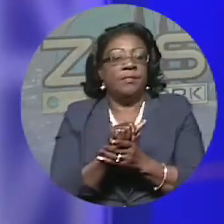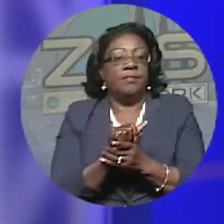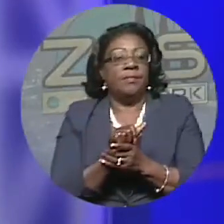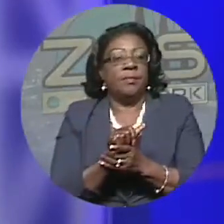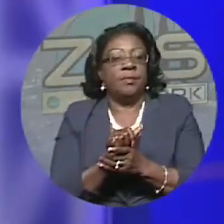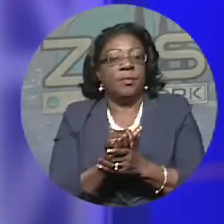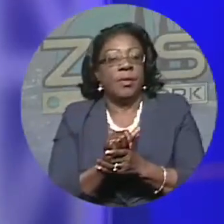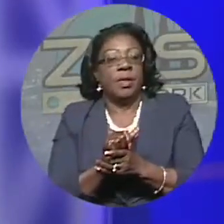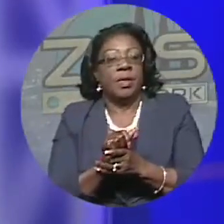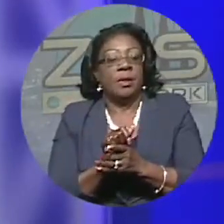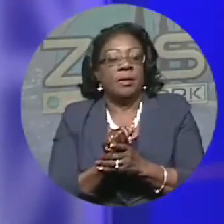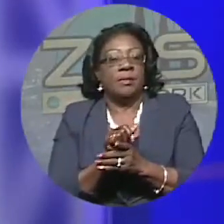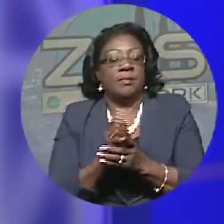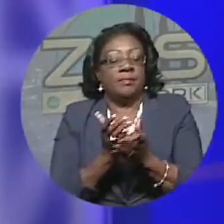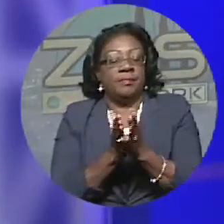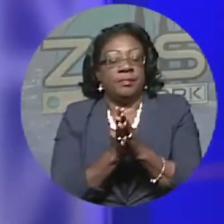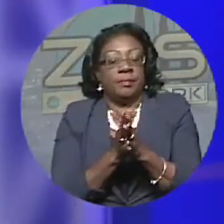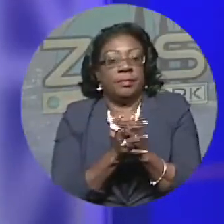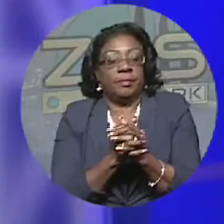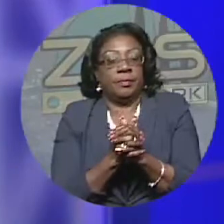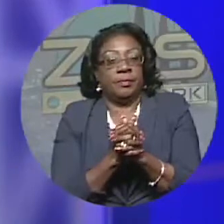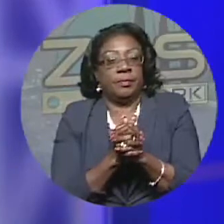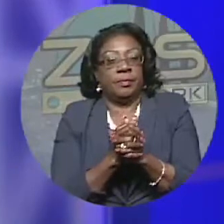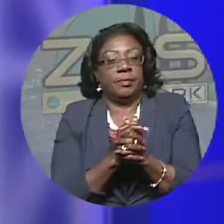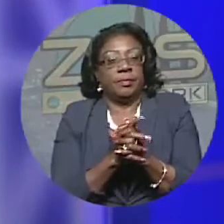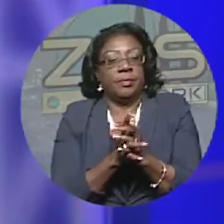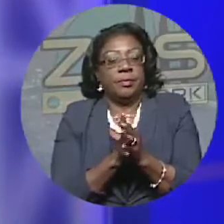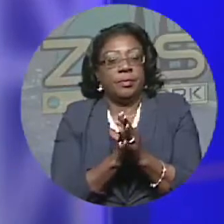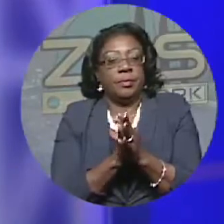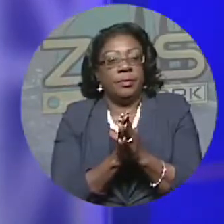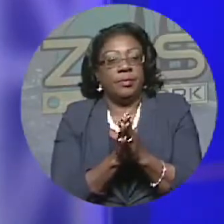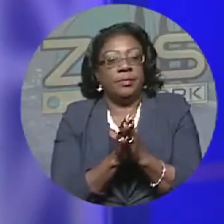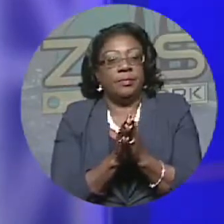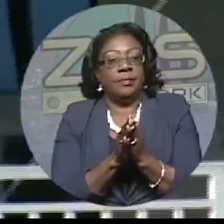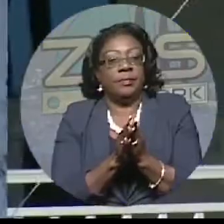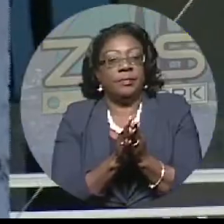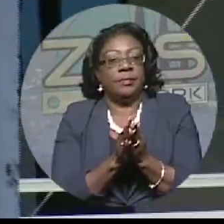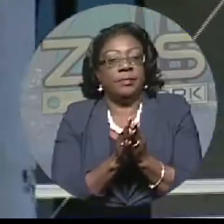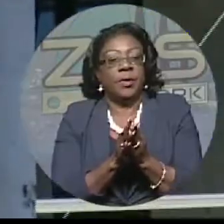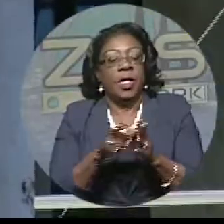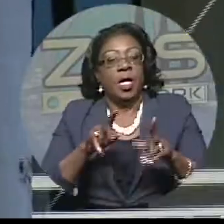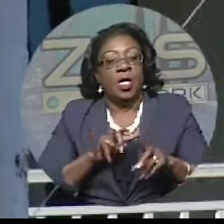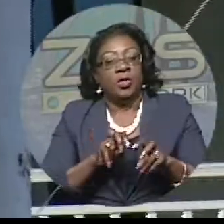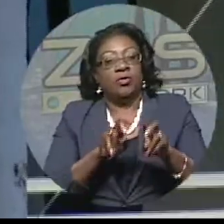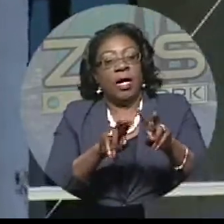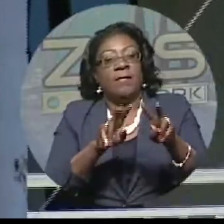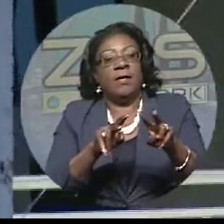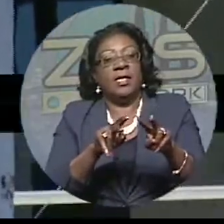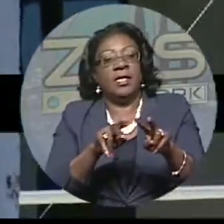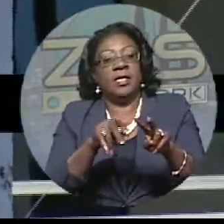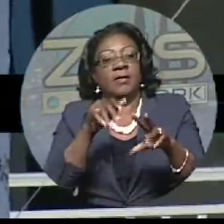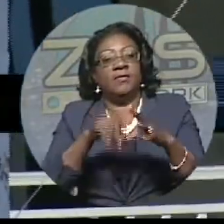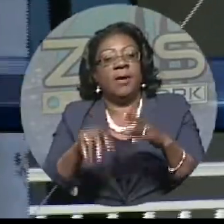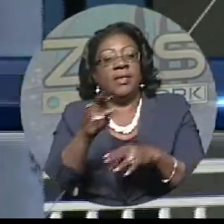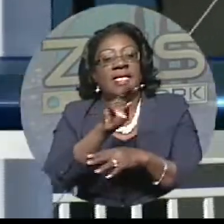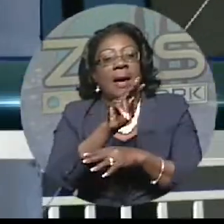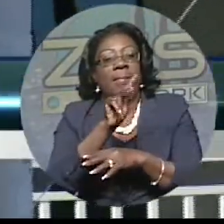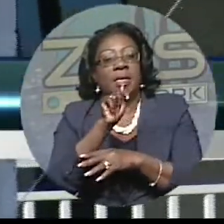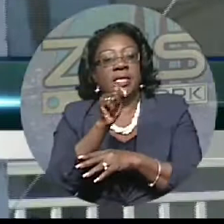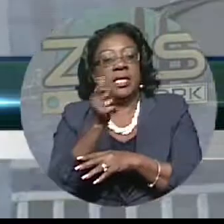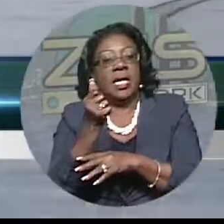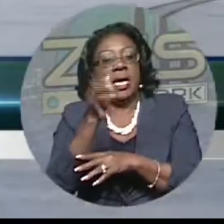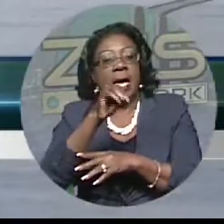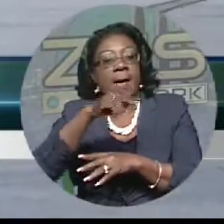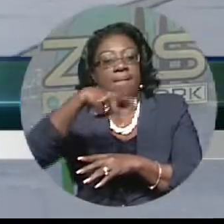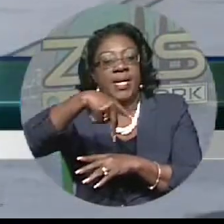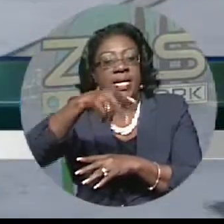Beach. Adjemanita Swain was in Abaco when tourism officials welcomed the flight. Travelers from Tampa Bay, Florida now have another